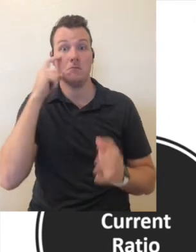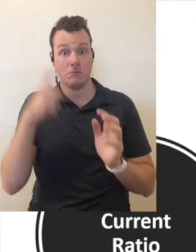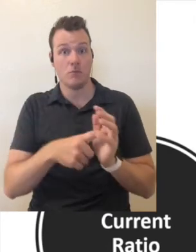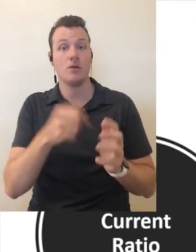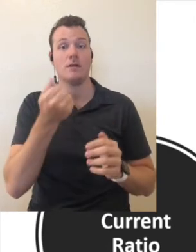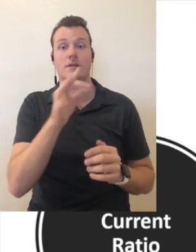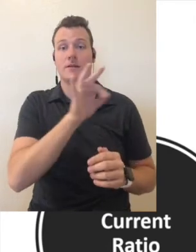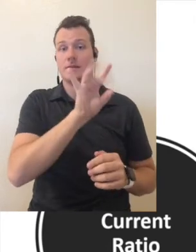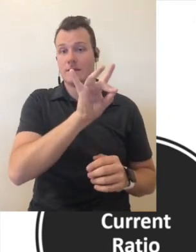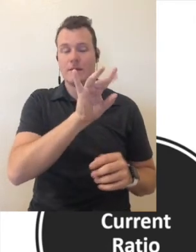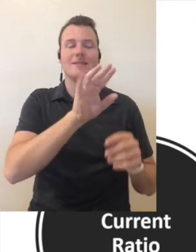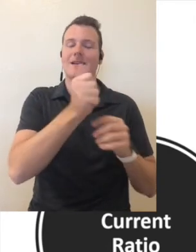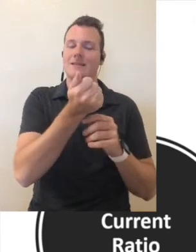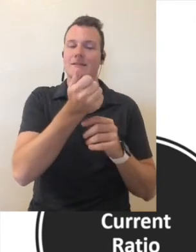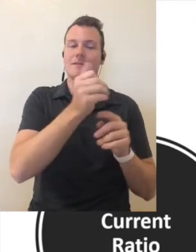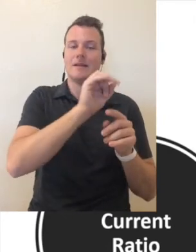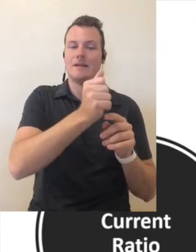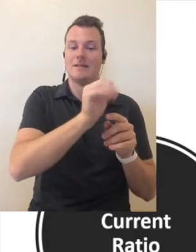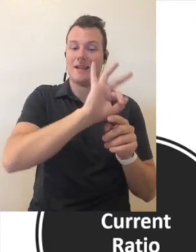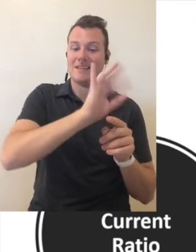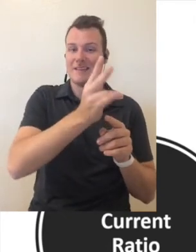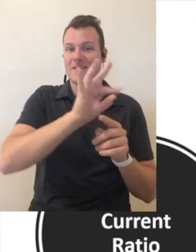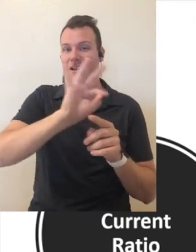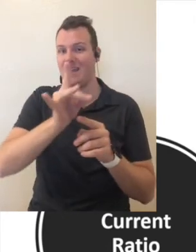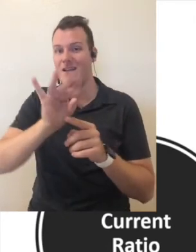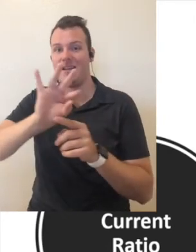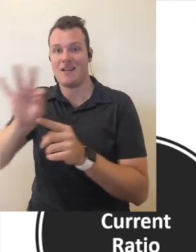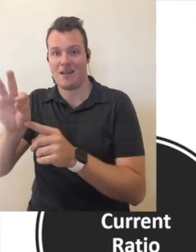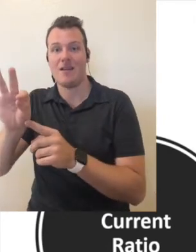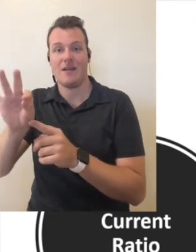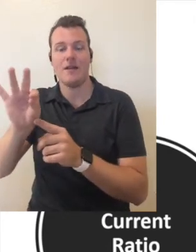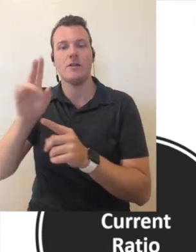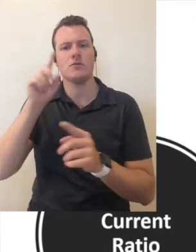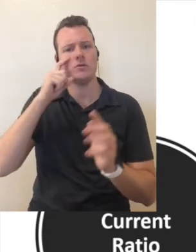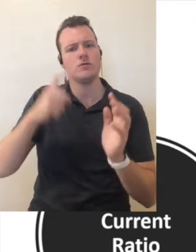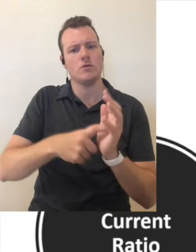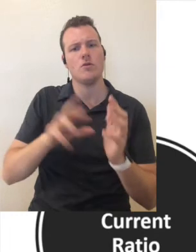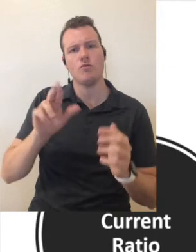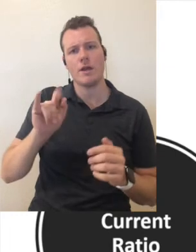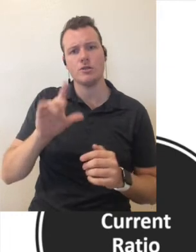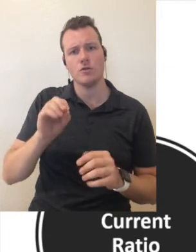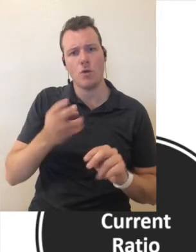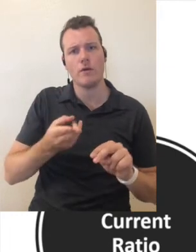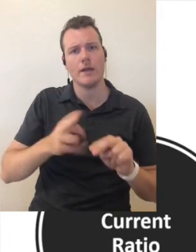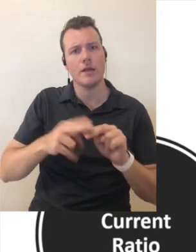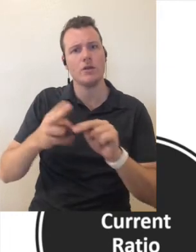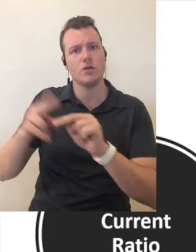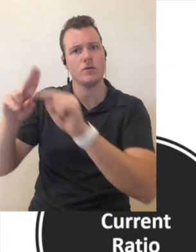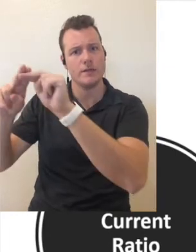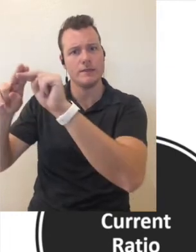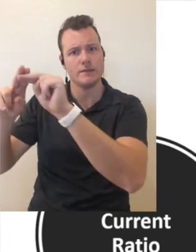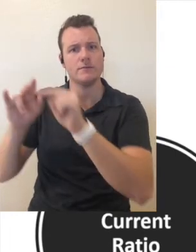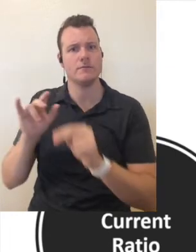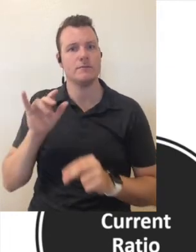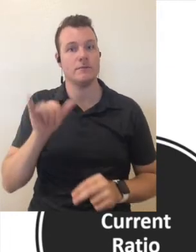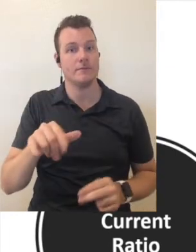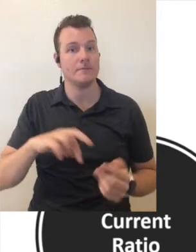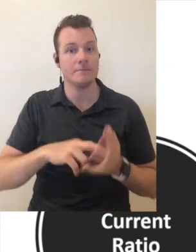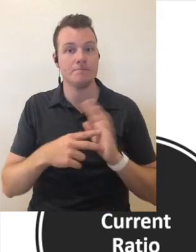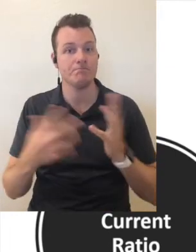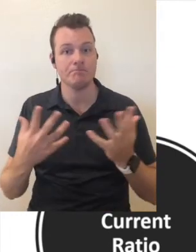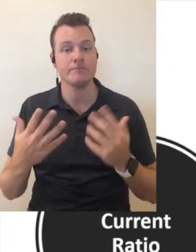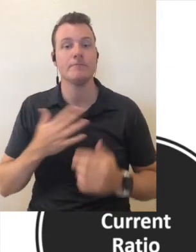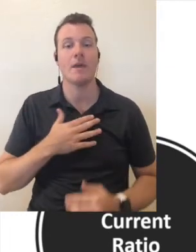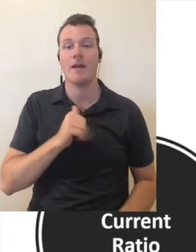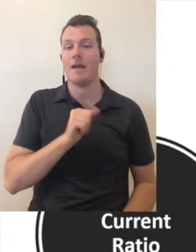from 97 to 98 to 99, I'm getting an increase in my ratio. What that there